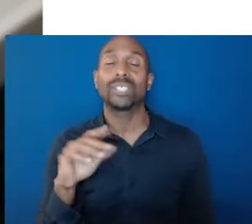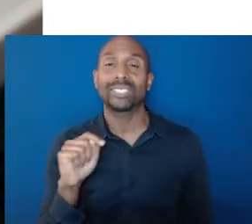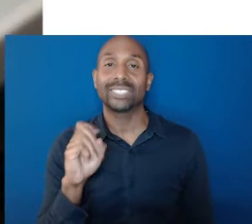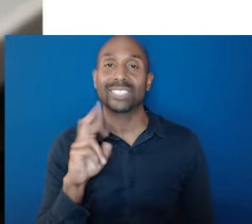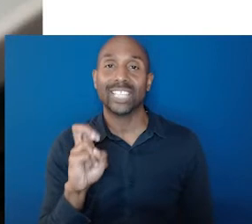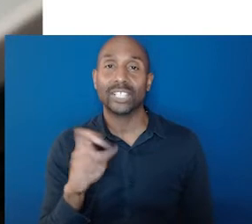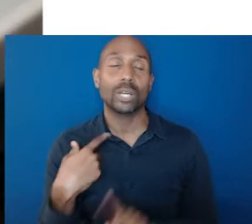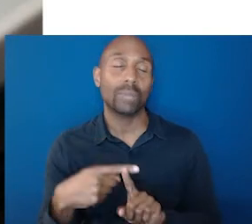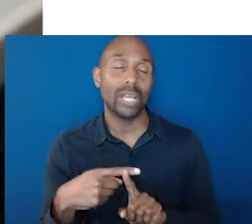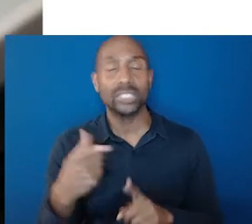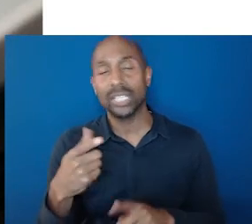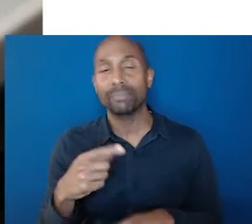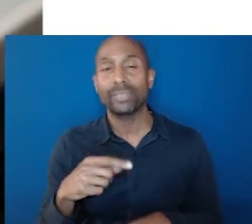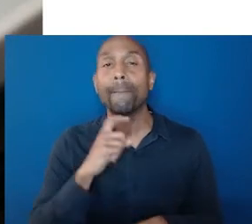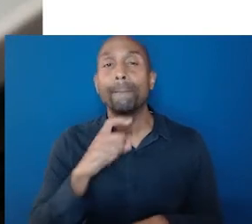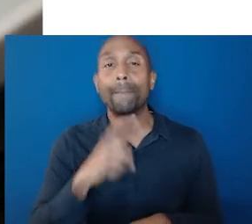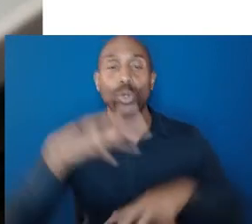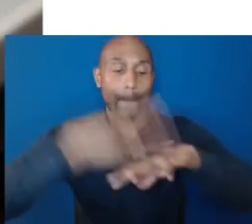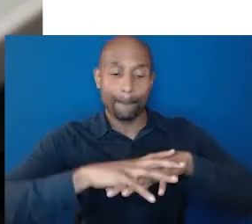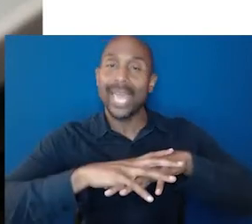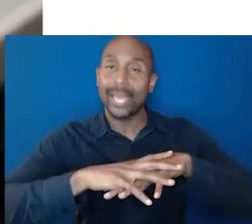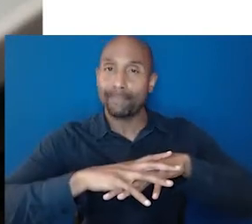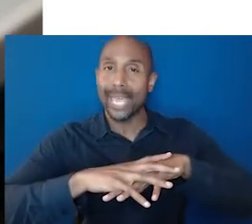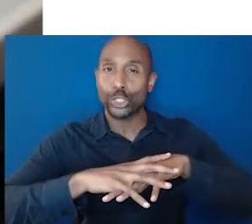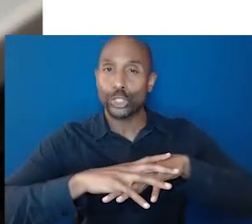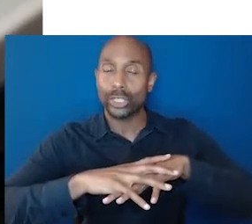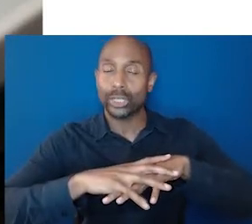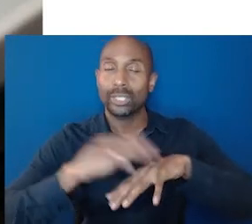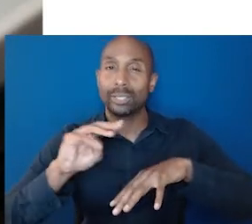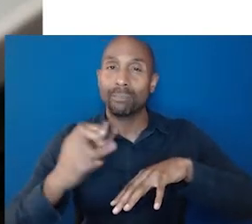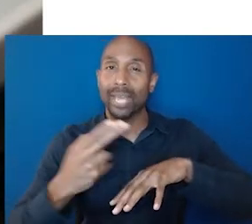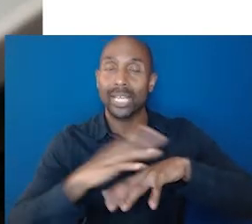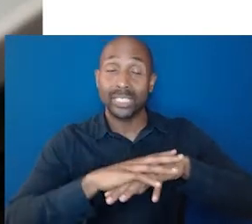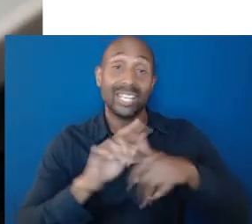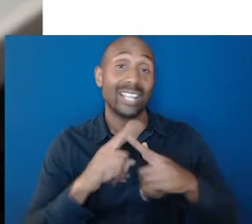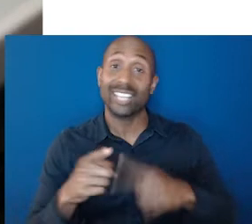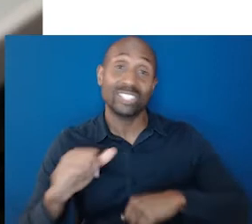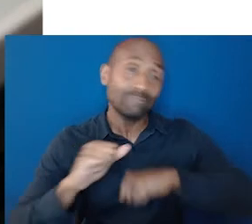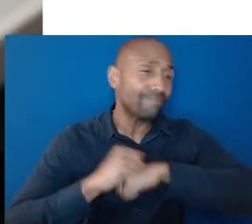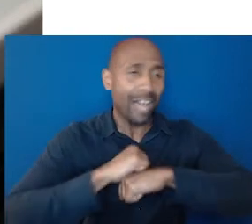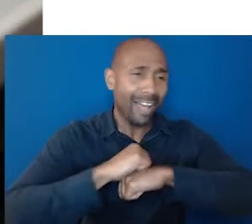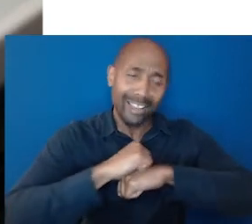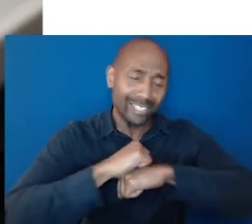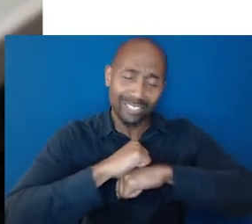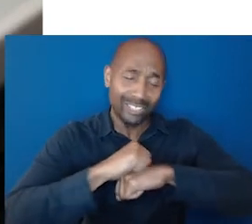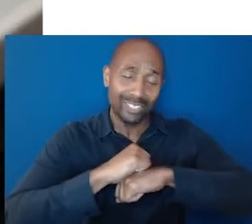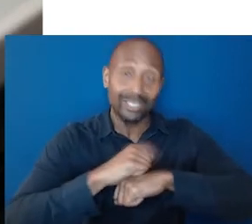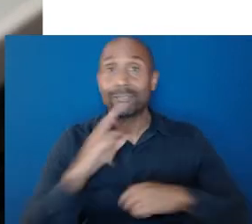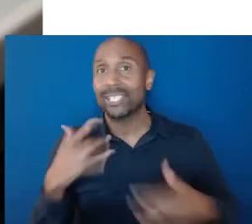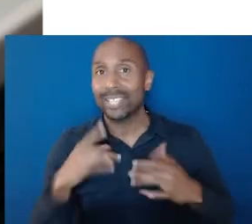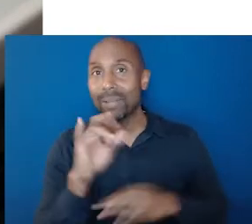like a metal mesh basically. And yeah, just got my polish on. It was really exciting. And, you know,